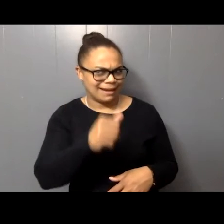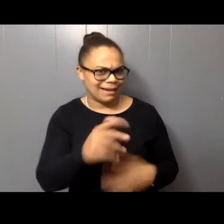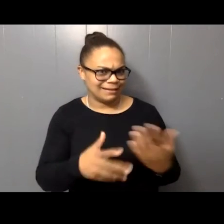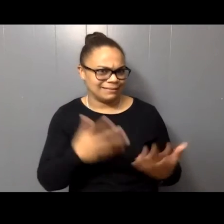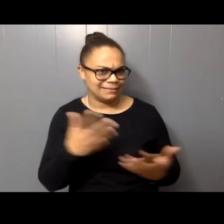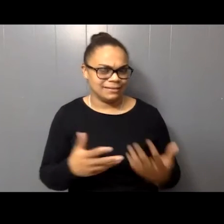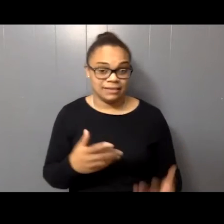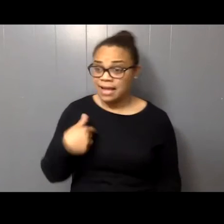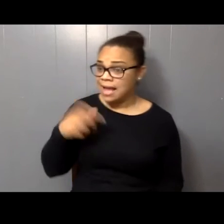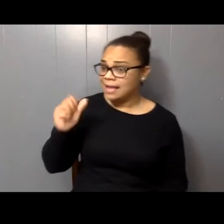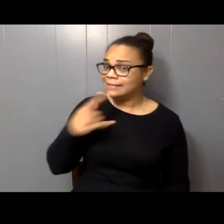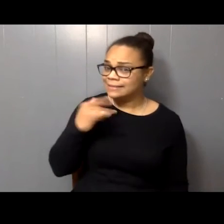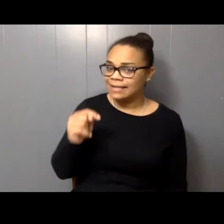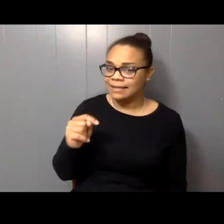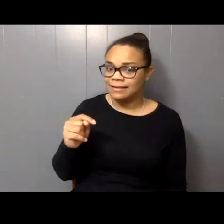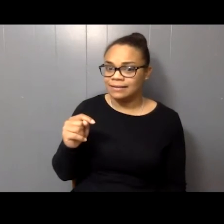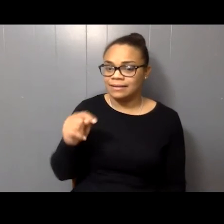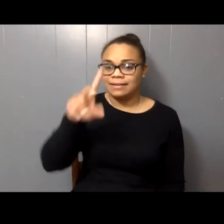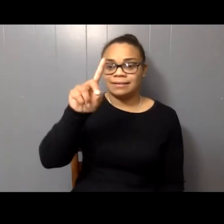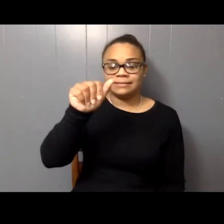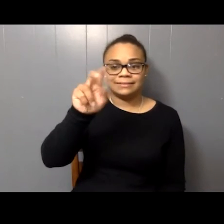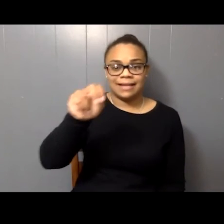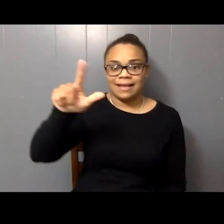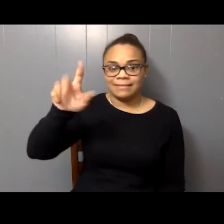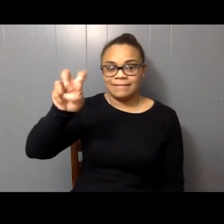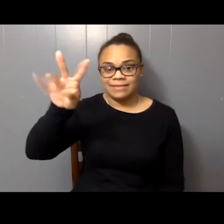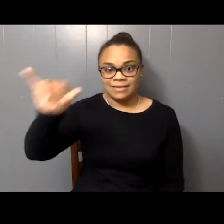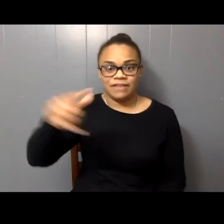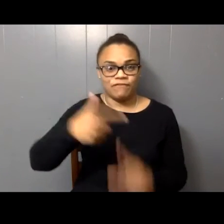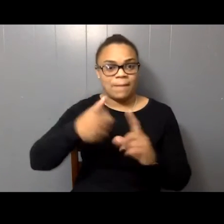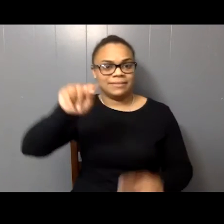Oh, I can say it. It's Dan Levy's from the show Schitt's Creek.